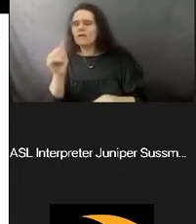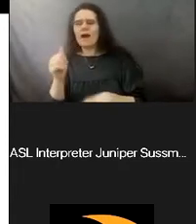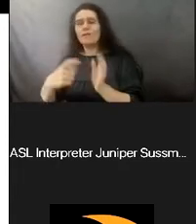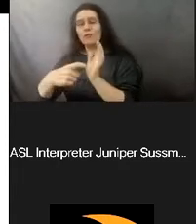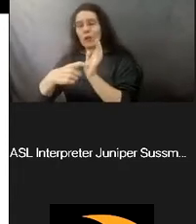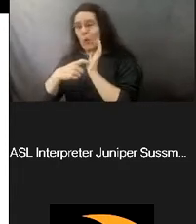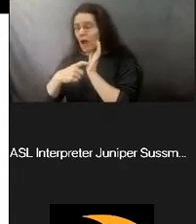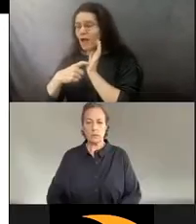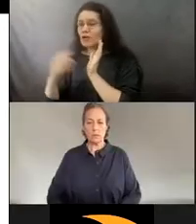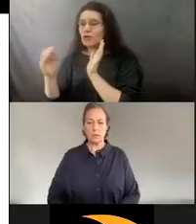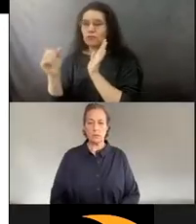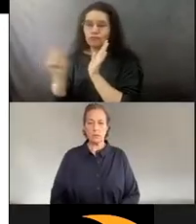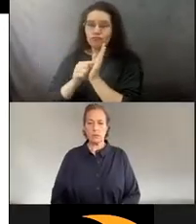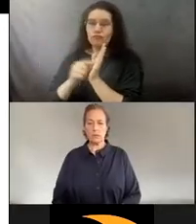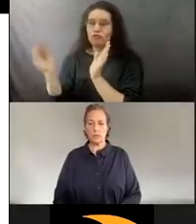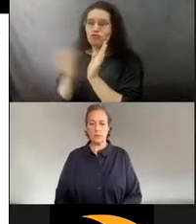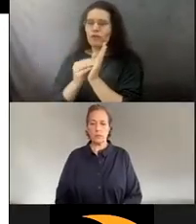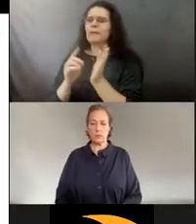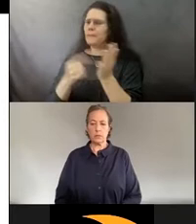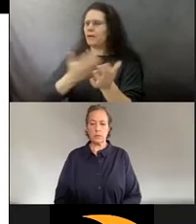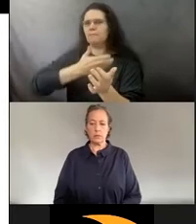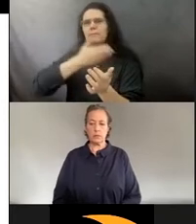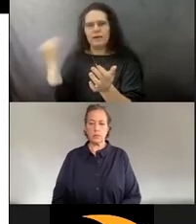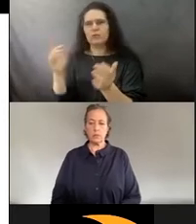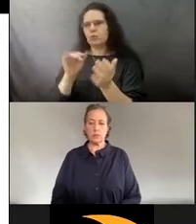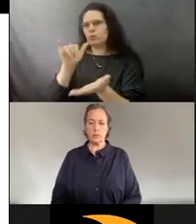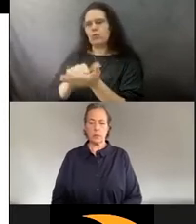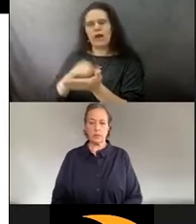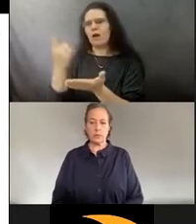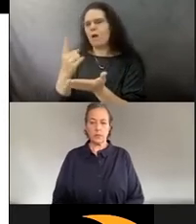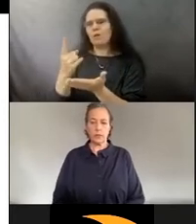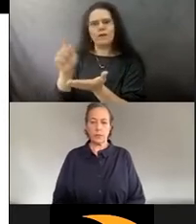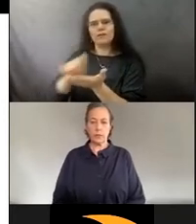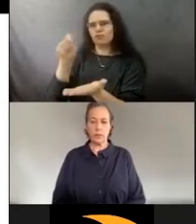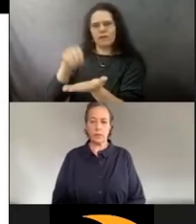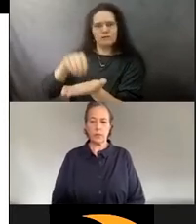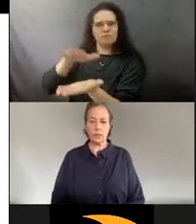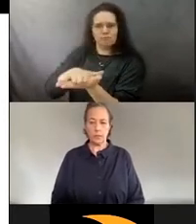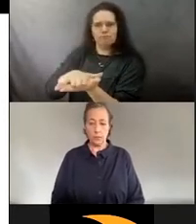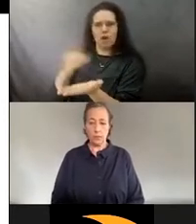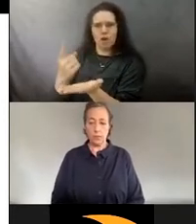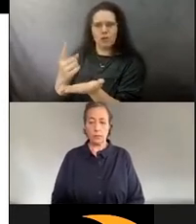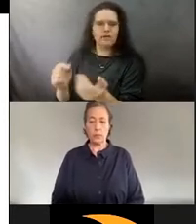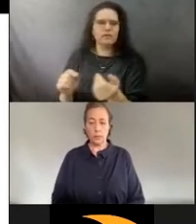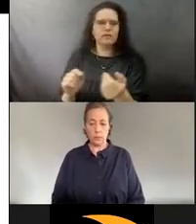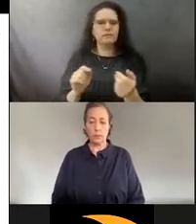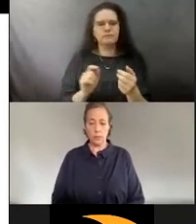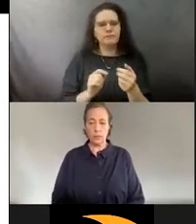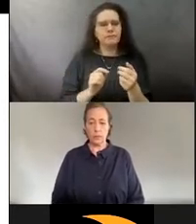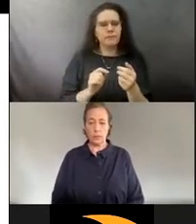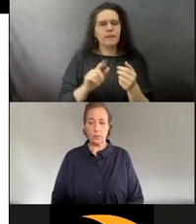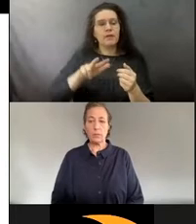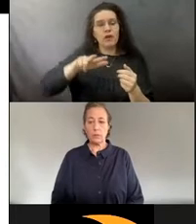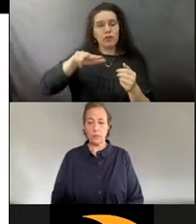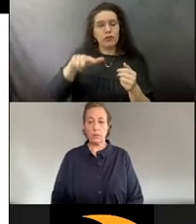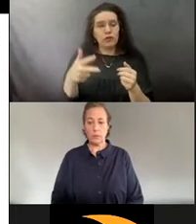agreements about the child's eligibility and the services in writing. The third one, least restrictive